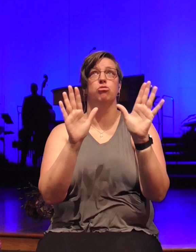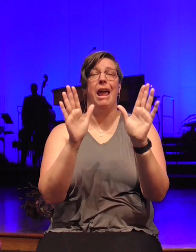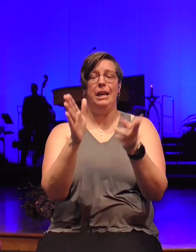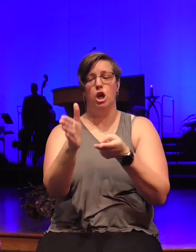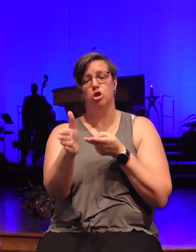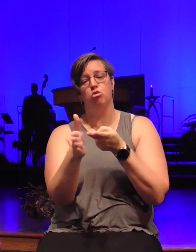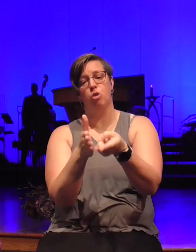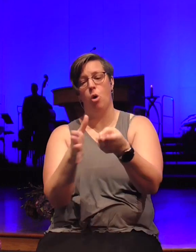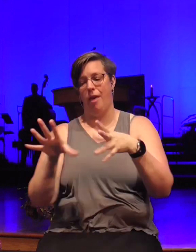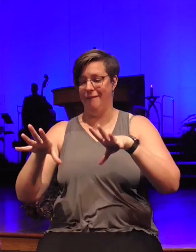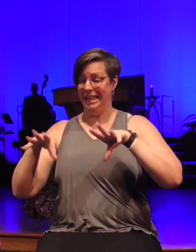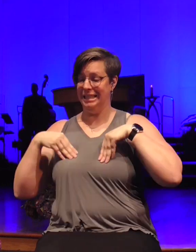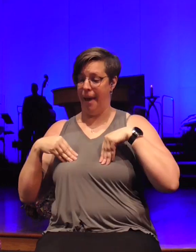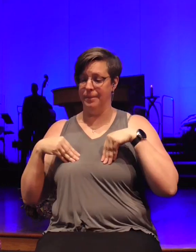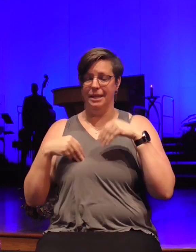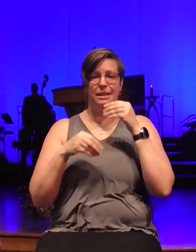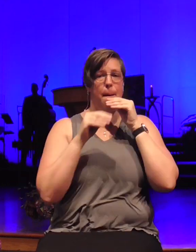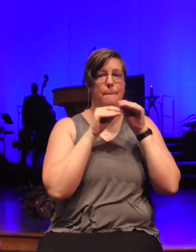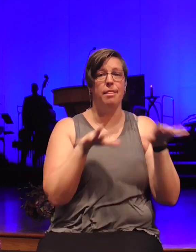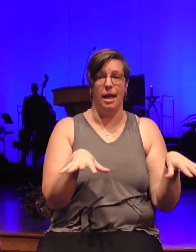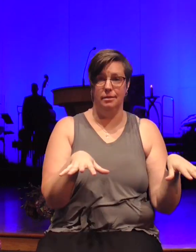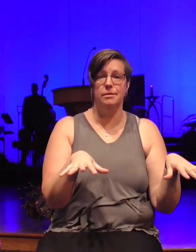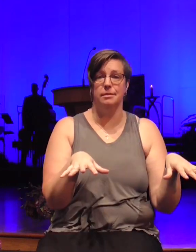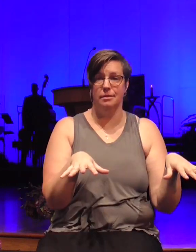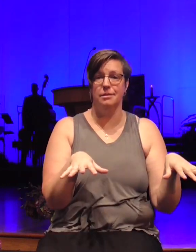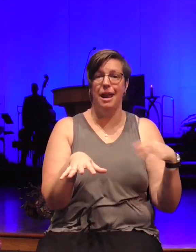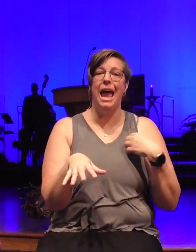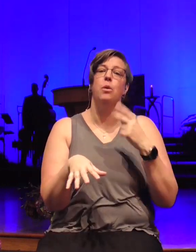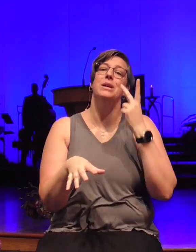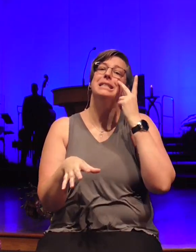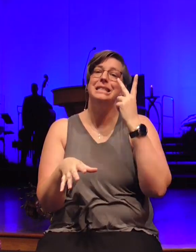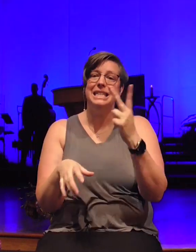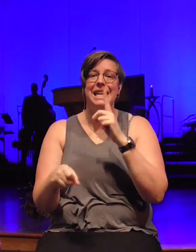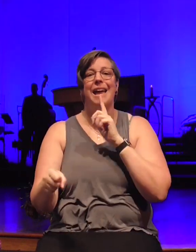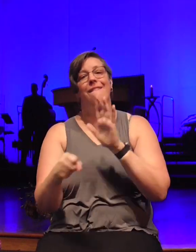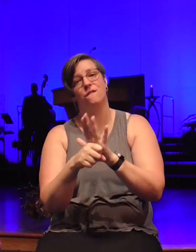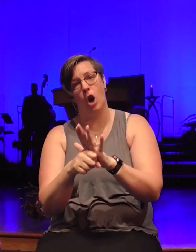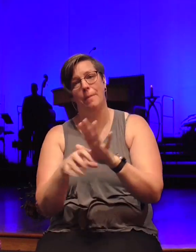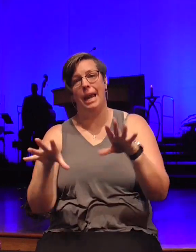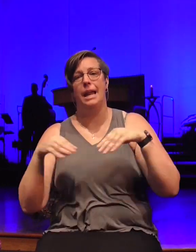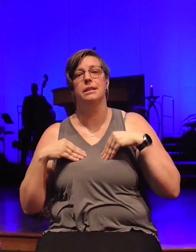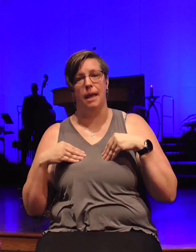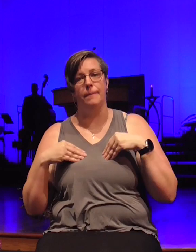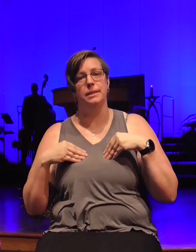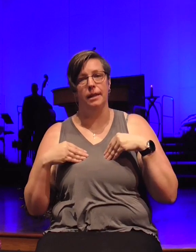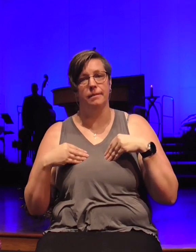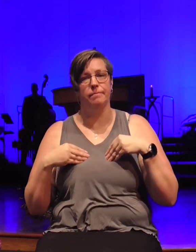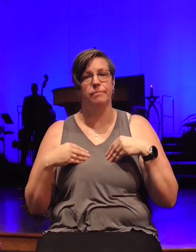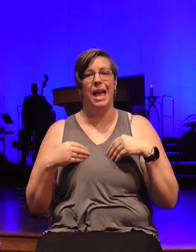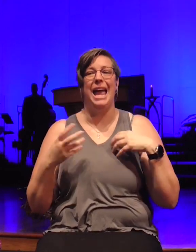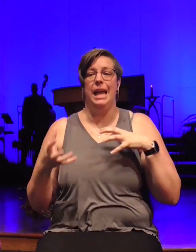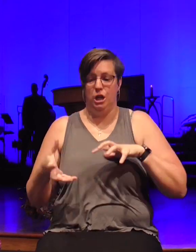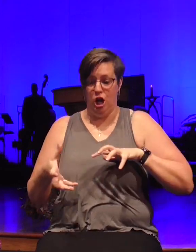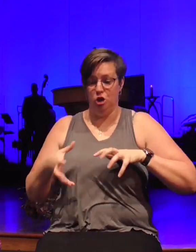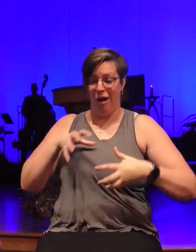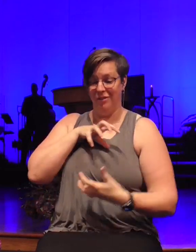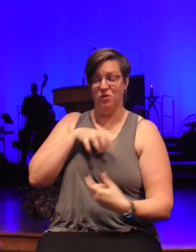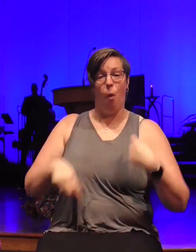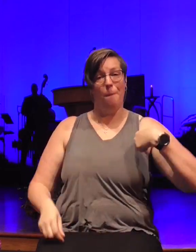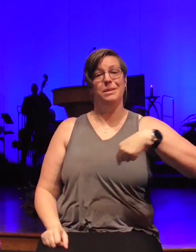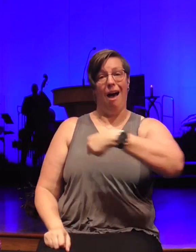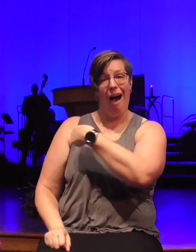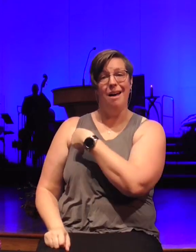acceptance and blessedness and see it and affirm it and accept it. And it transforms us.